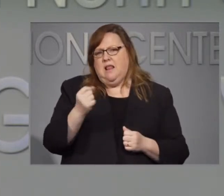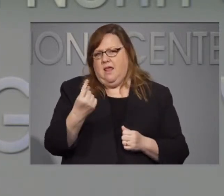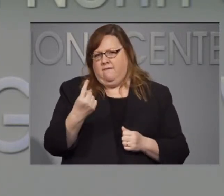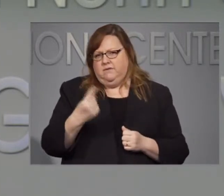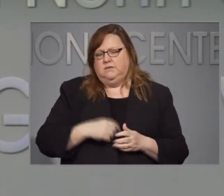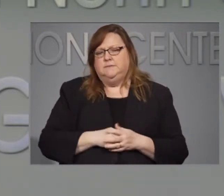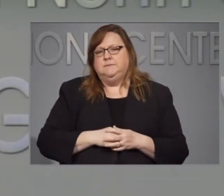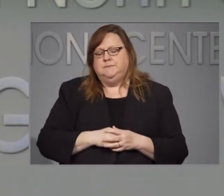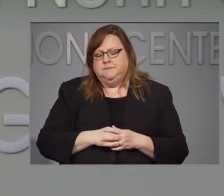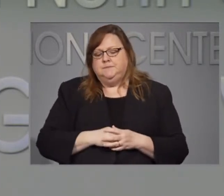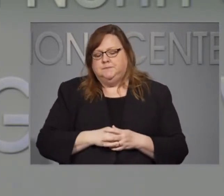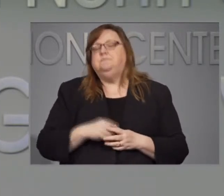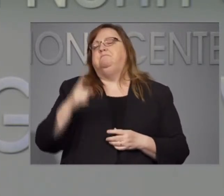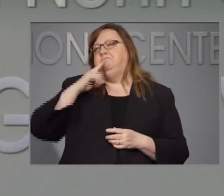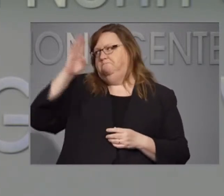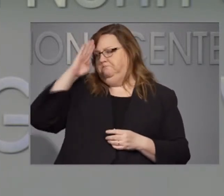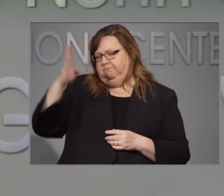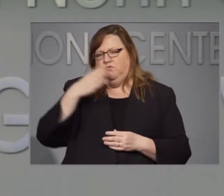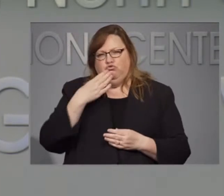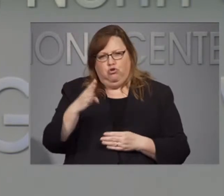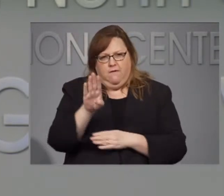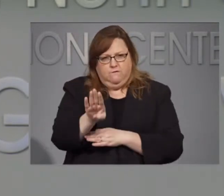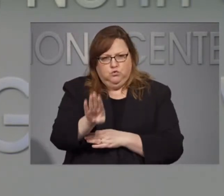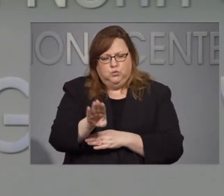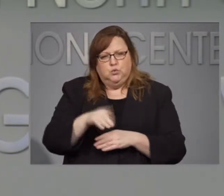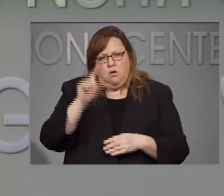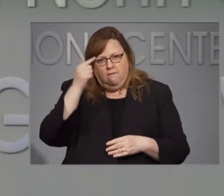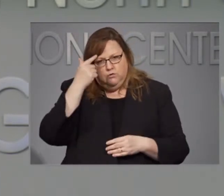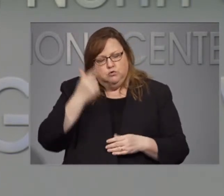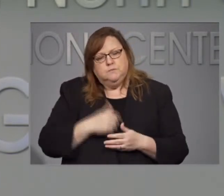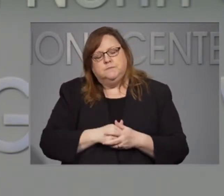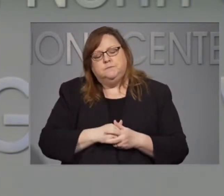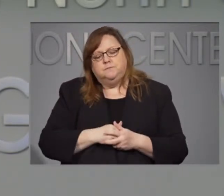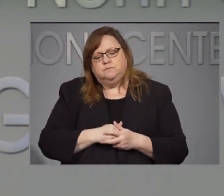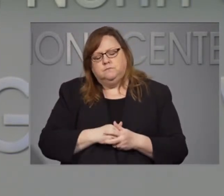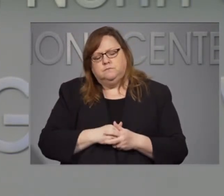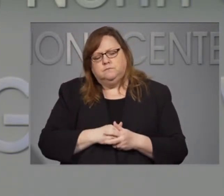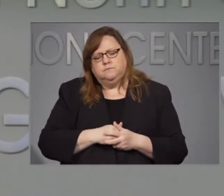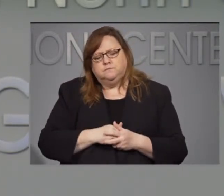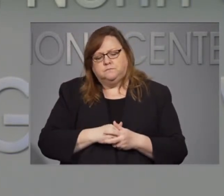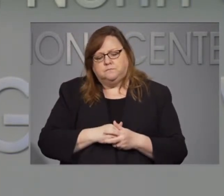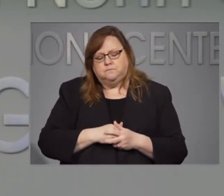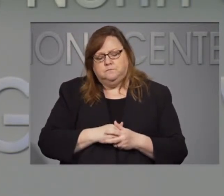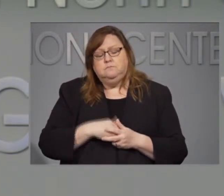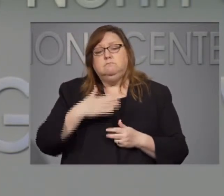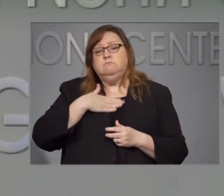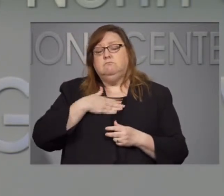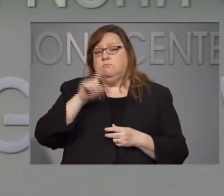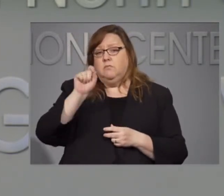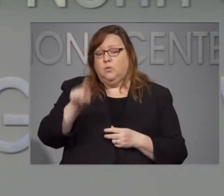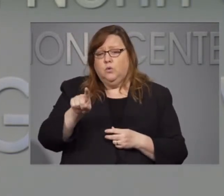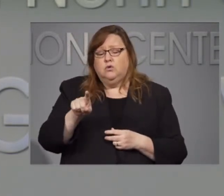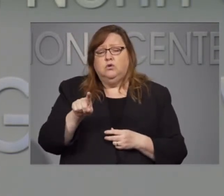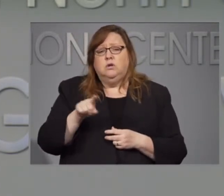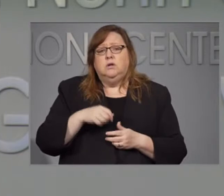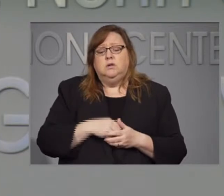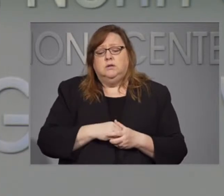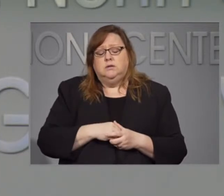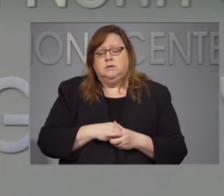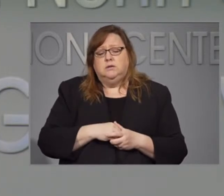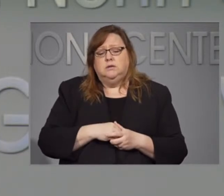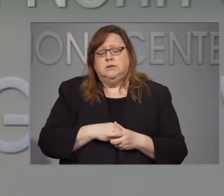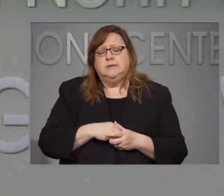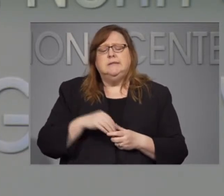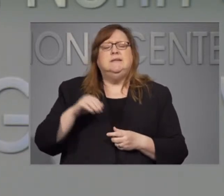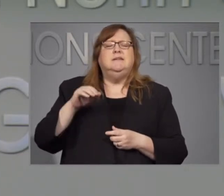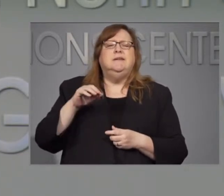Governor Cooper, good afternoon. This is Jonah Kaplan with ABC 11. I want to know, please, what is the threshold for going or staying in